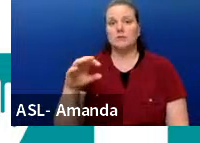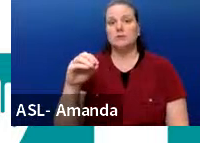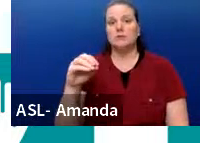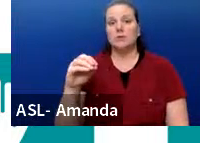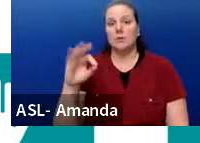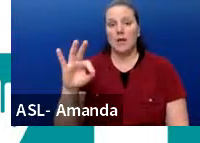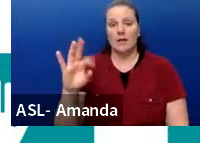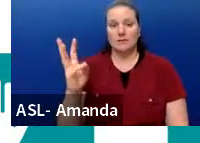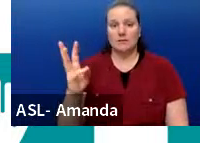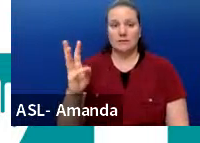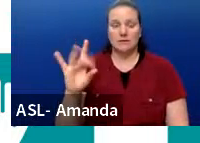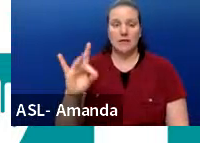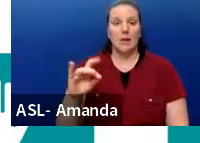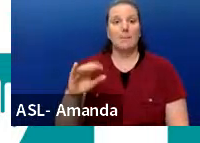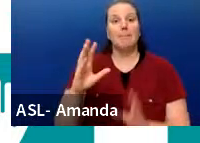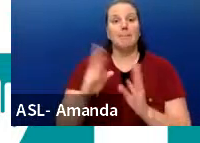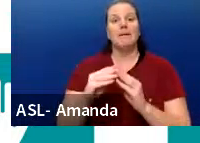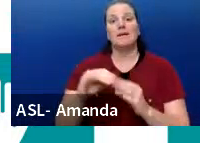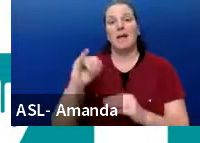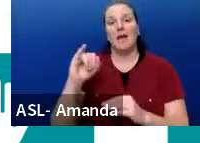1-408-638-0968. The meeting ID is